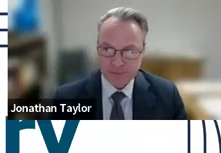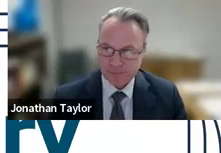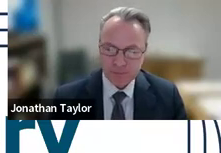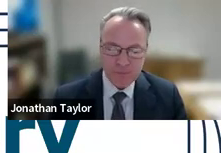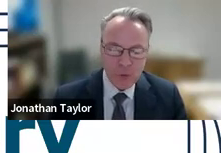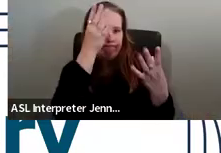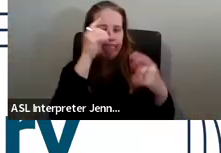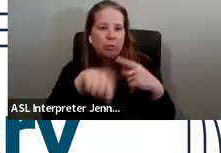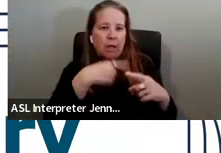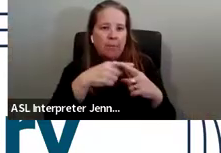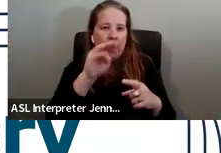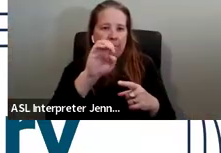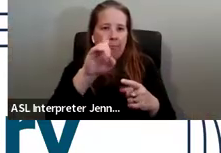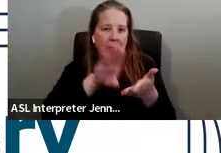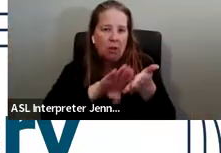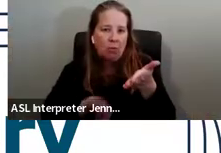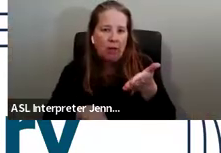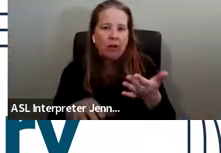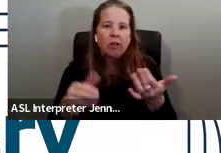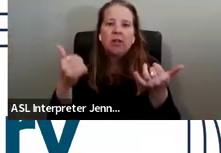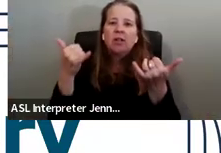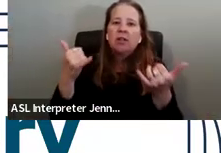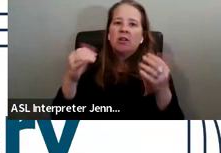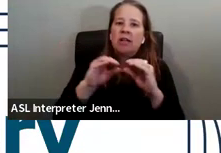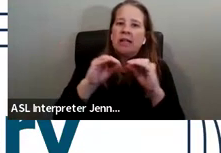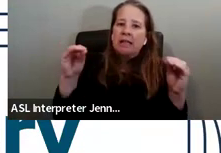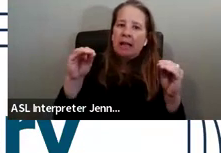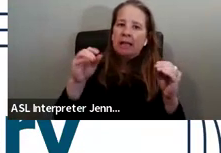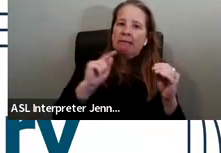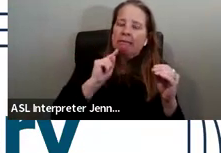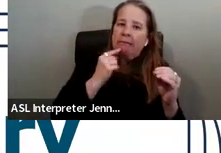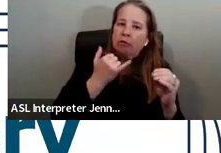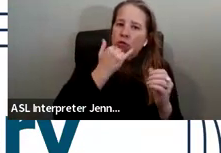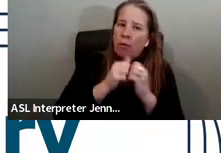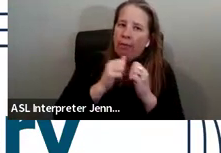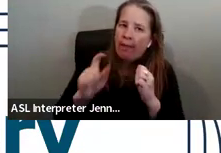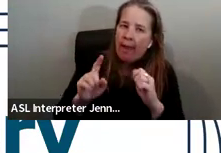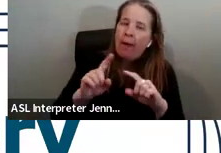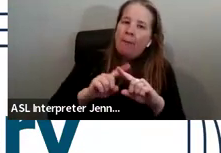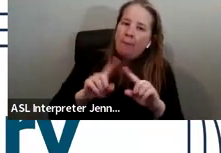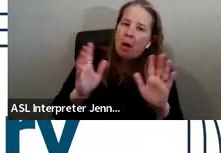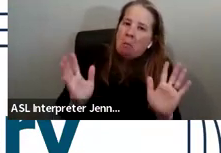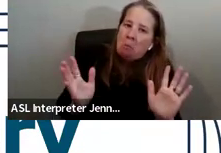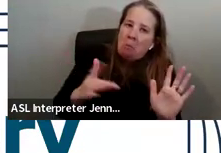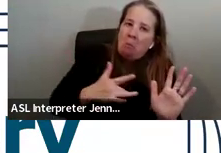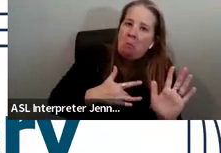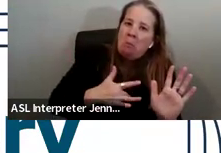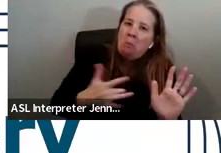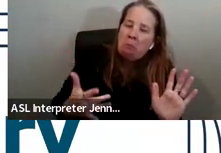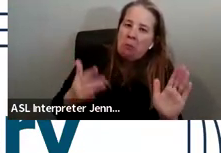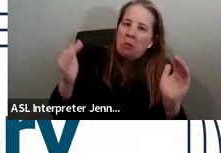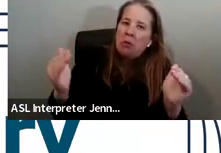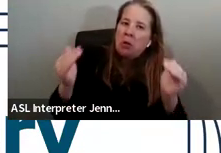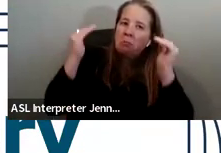programs. While there's nothing inherently wrong with that, the information provided is often a high-level view of the entire